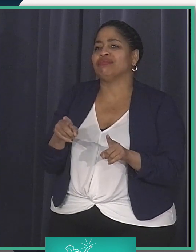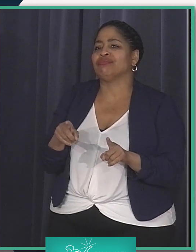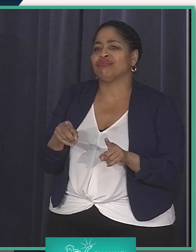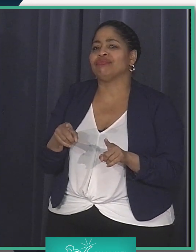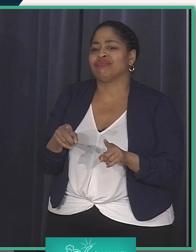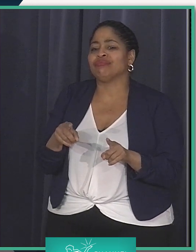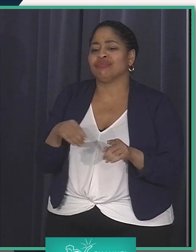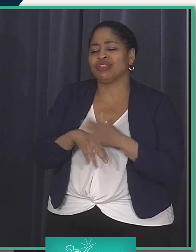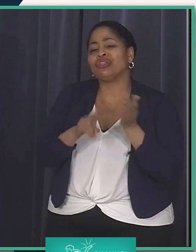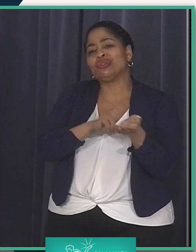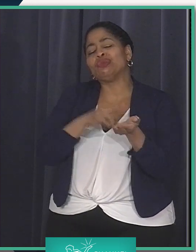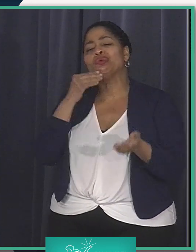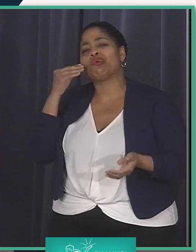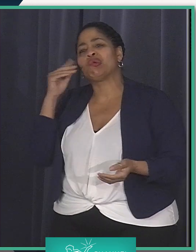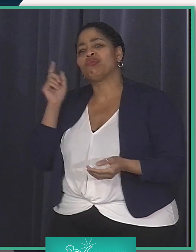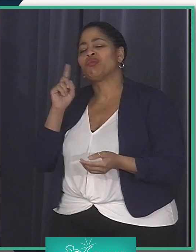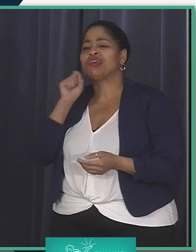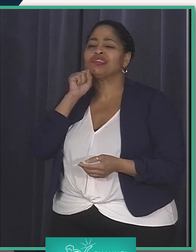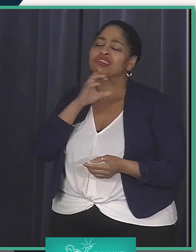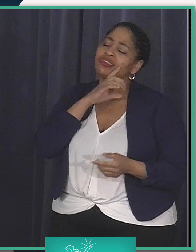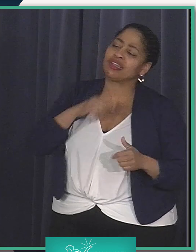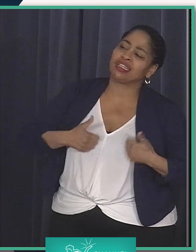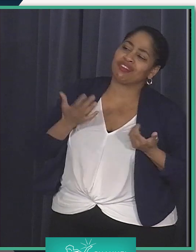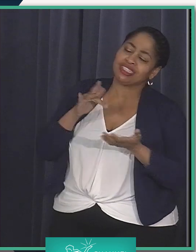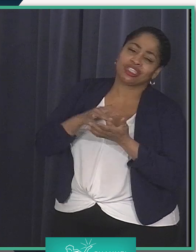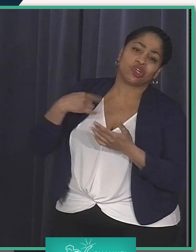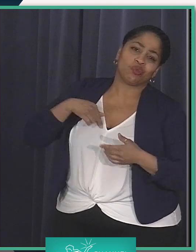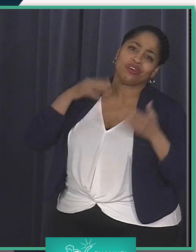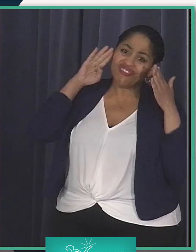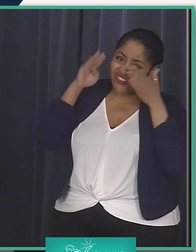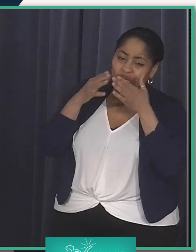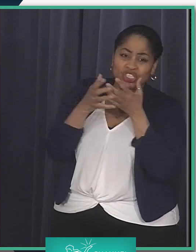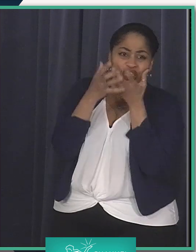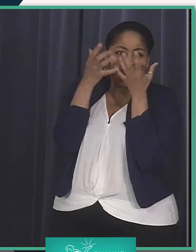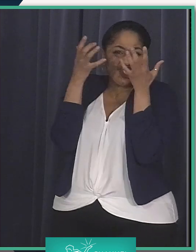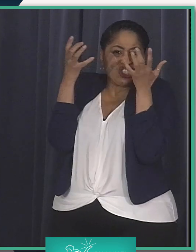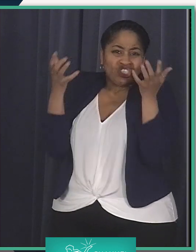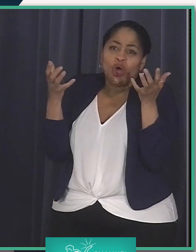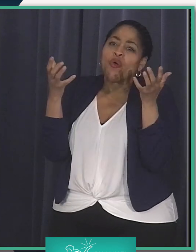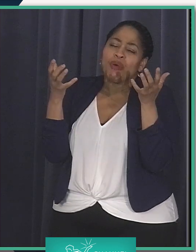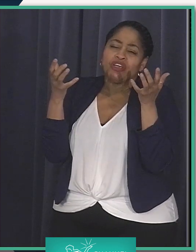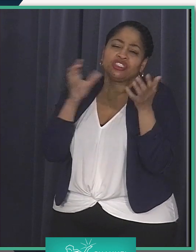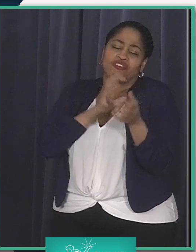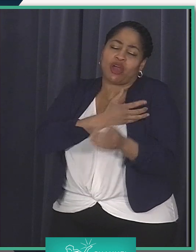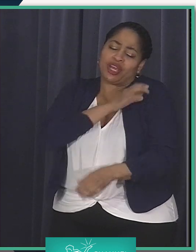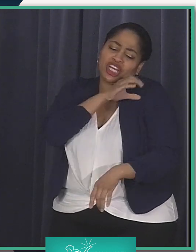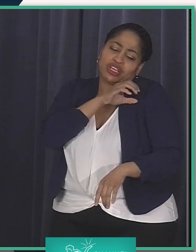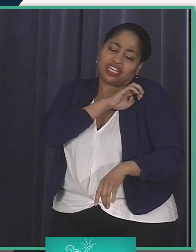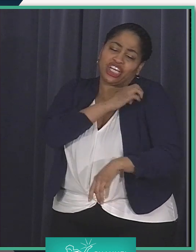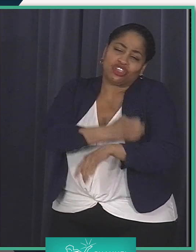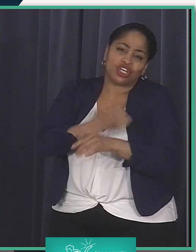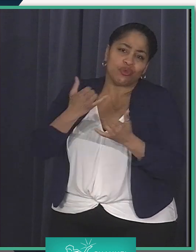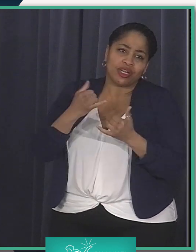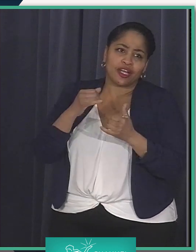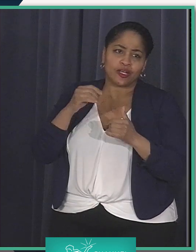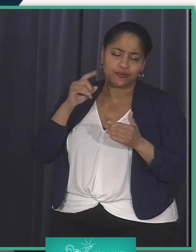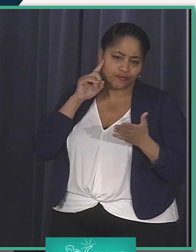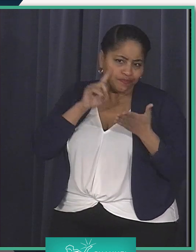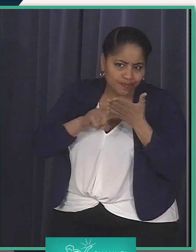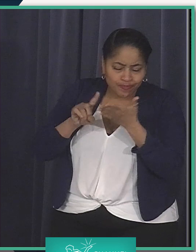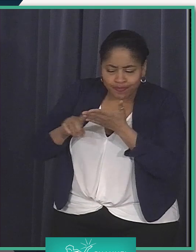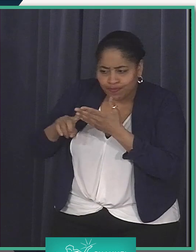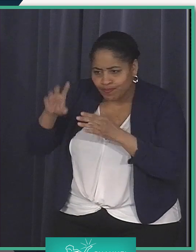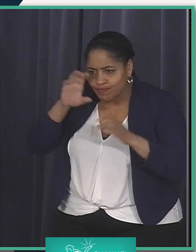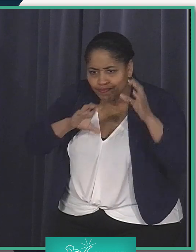or the senior living centers, and we are focusing so much of our energies right now in moving through those locations.